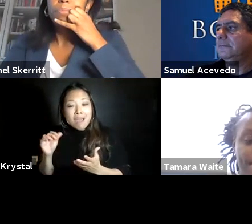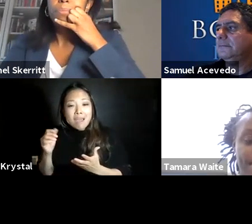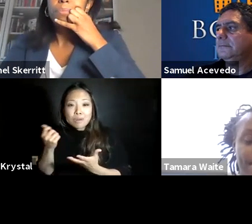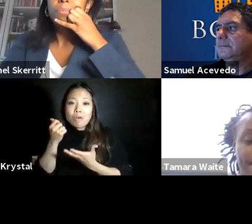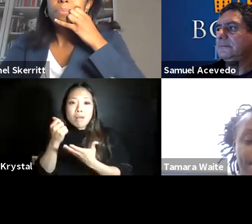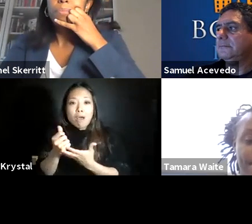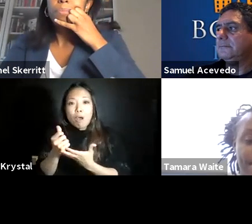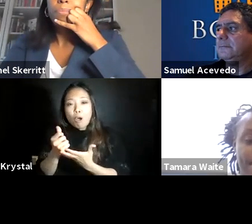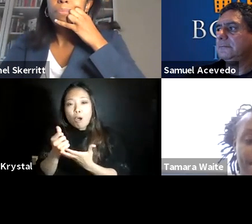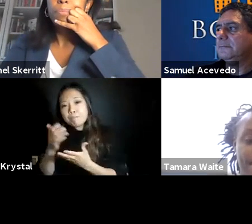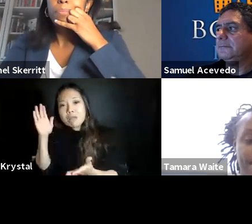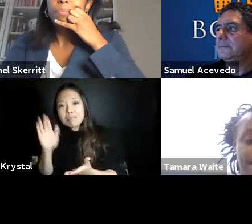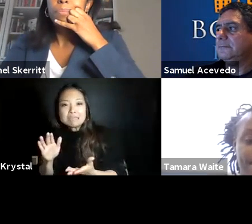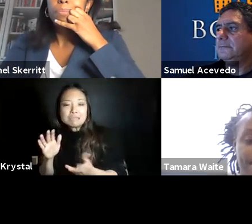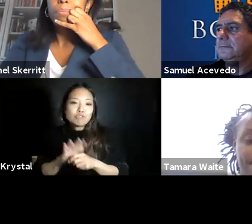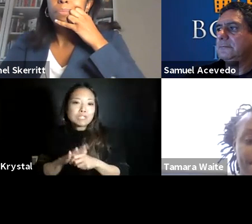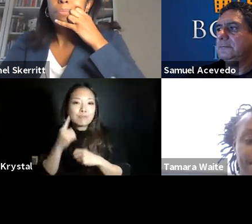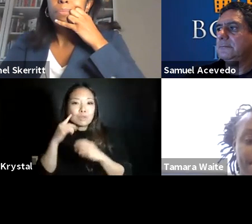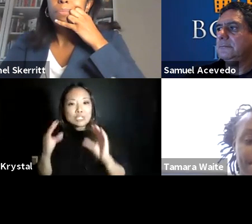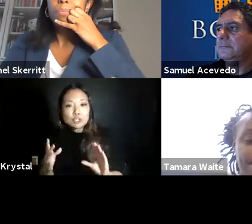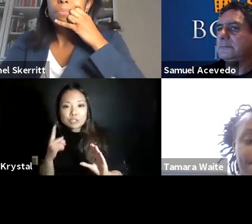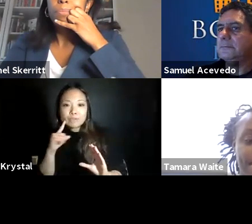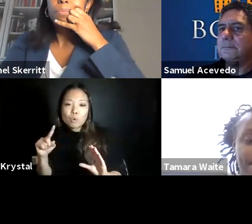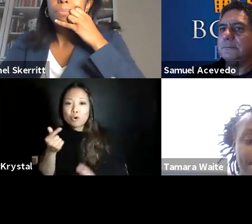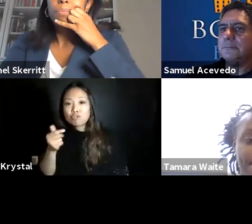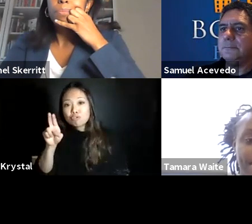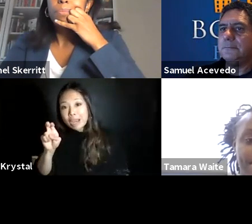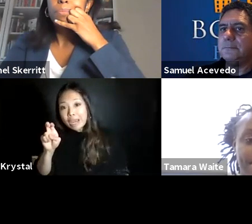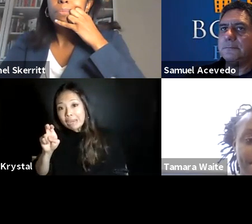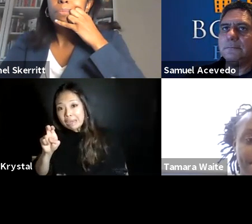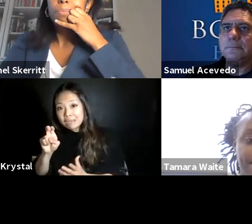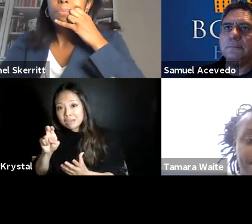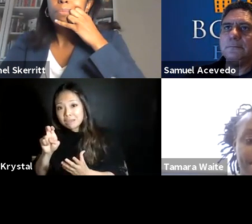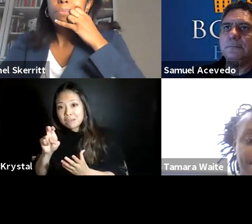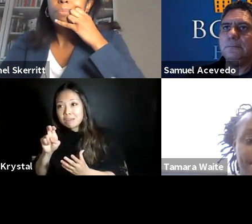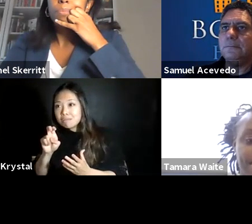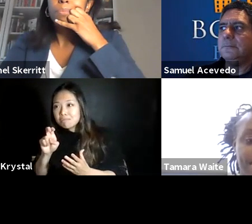to the test, etc. And with a lottery, we can still meet our charge.